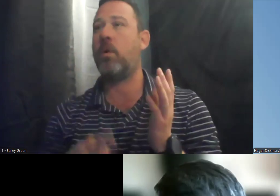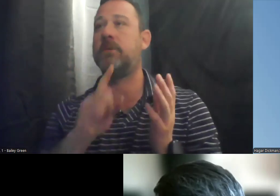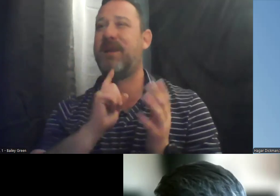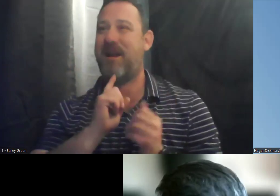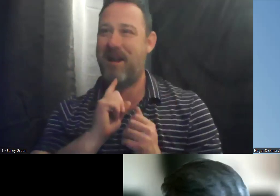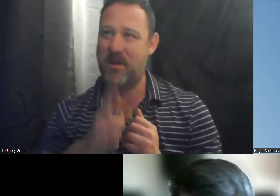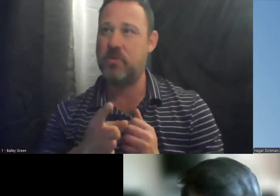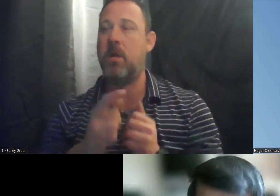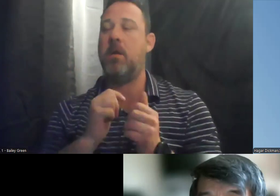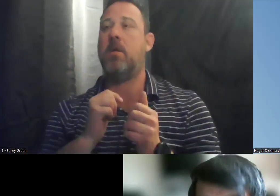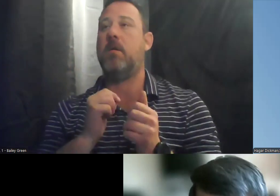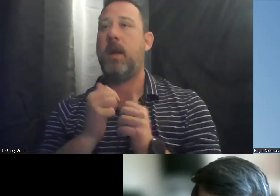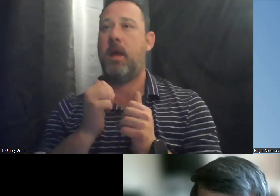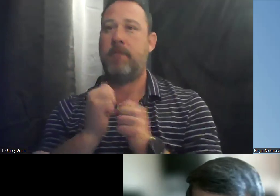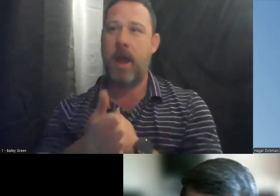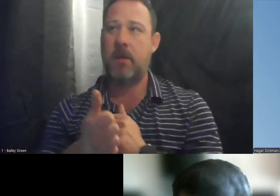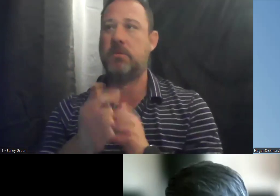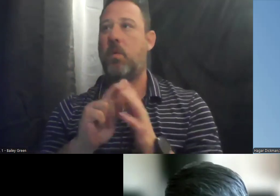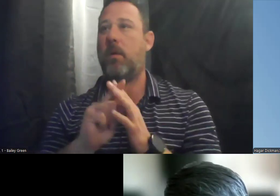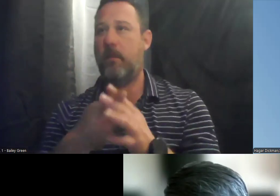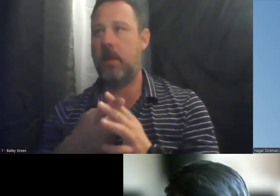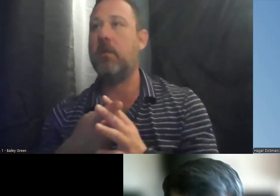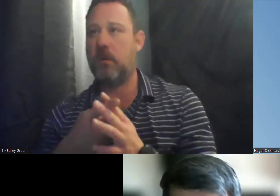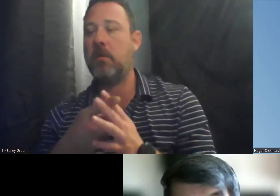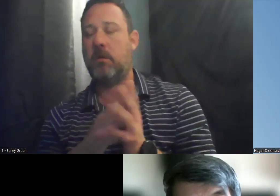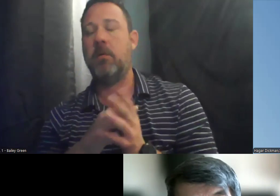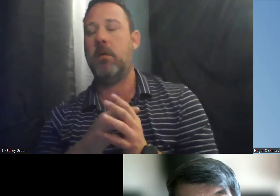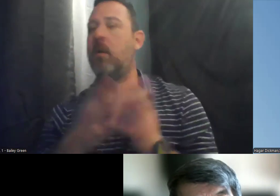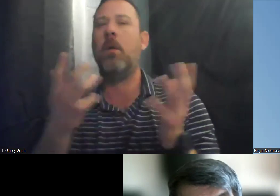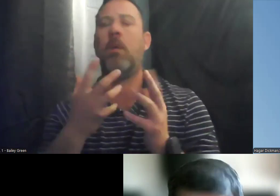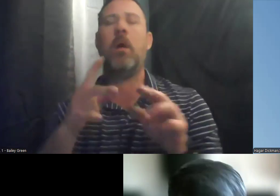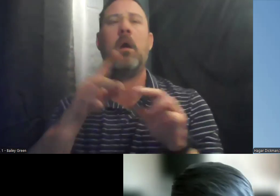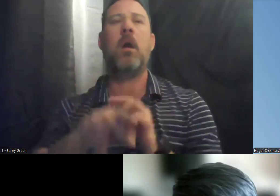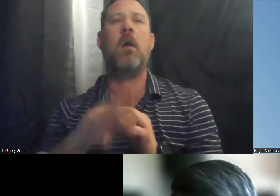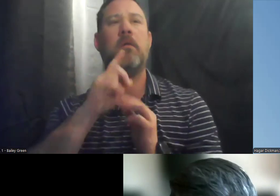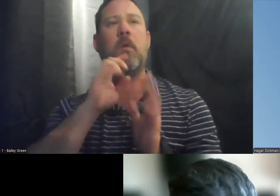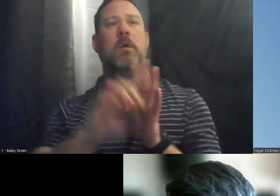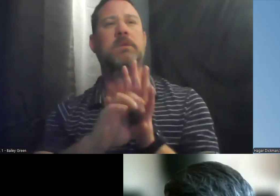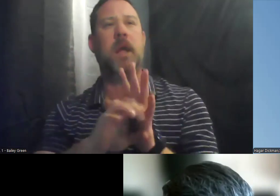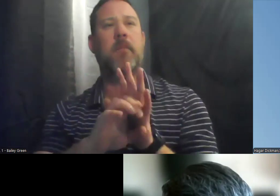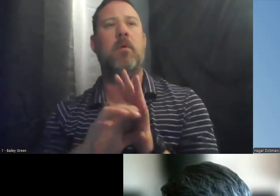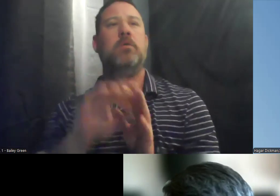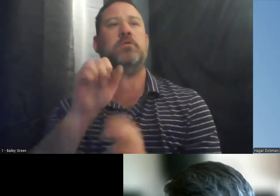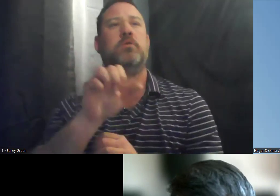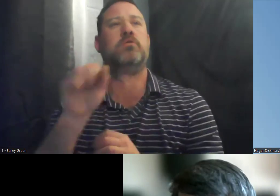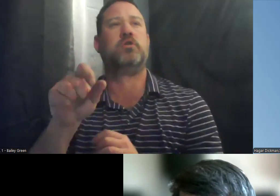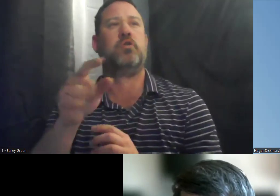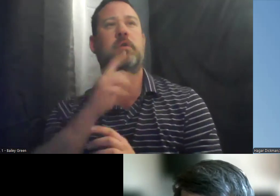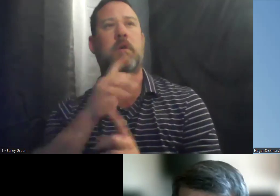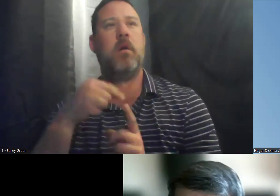actually passed or implemented? And then what is a cut, for instance, to Social Security that they're talking